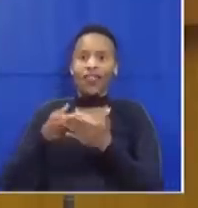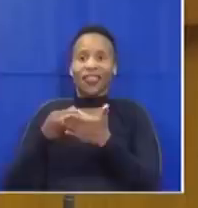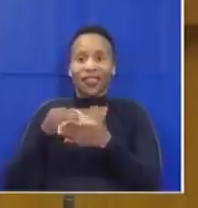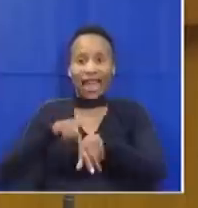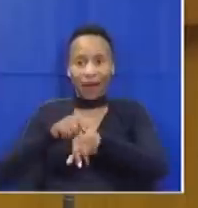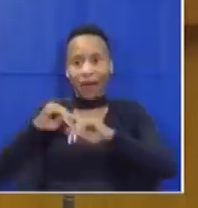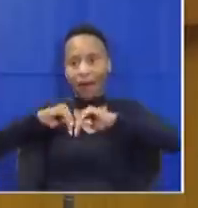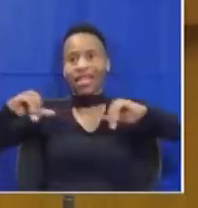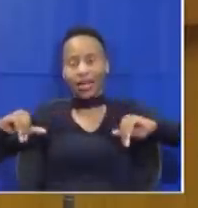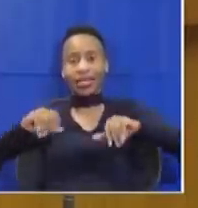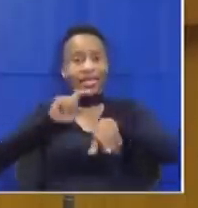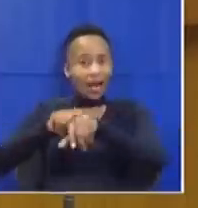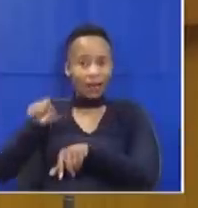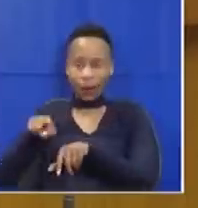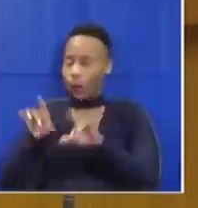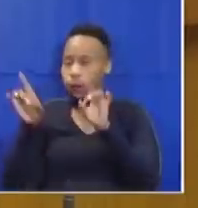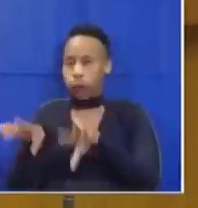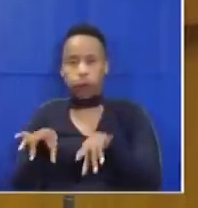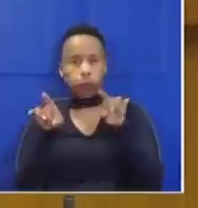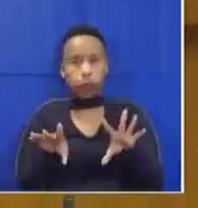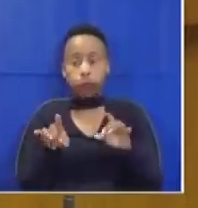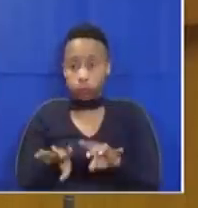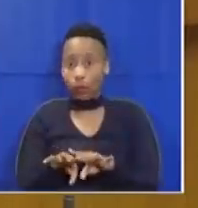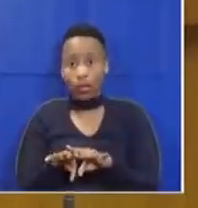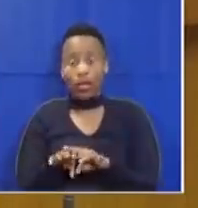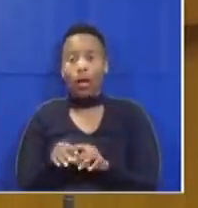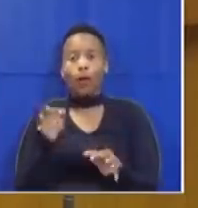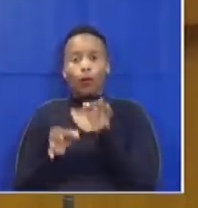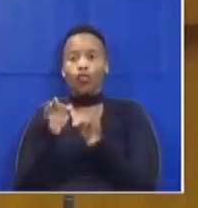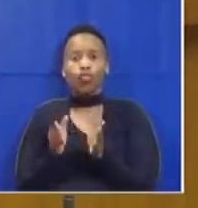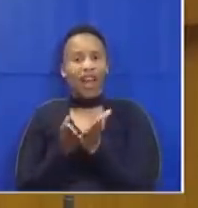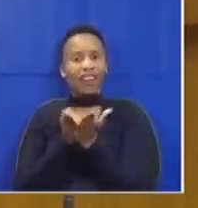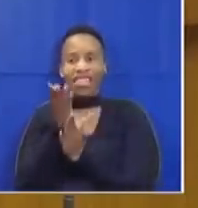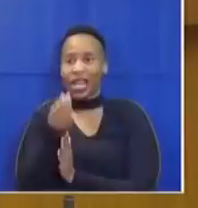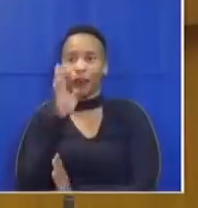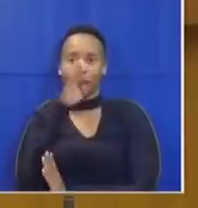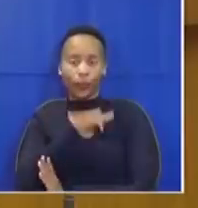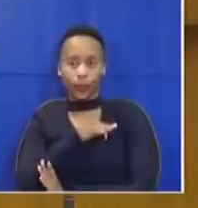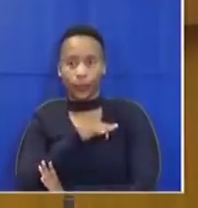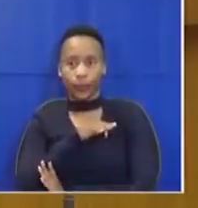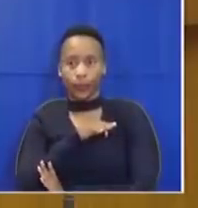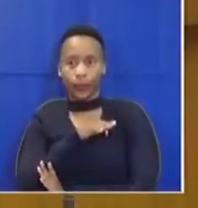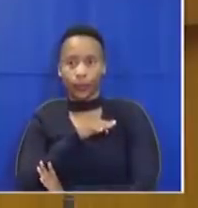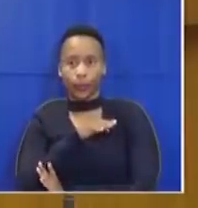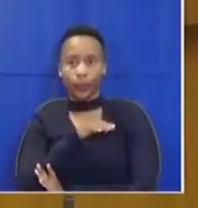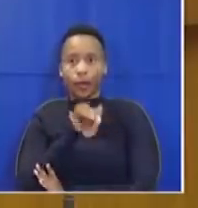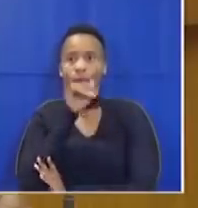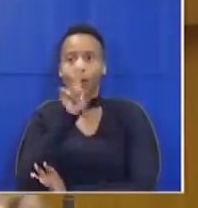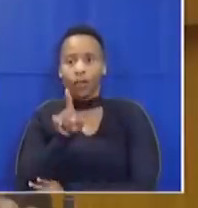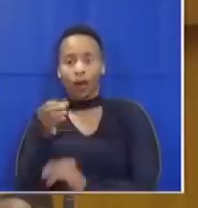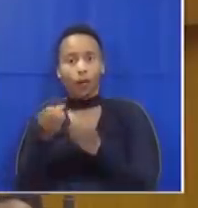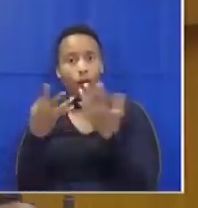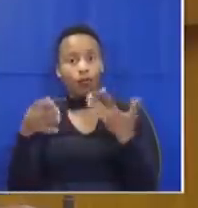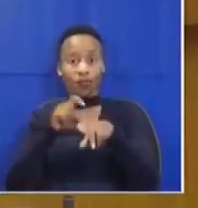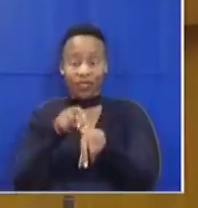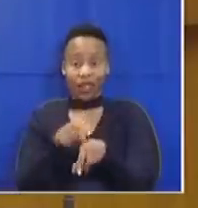apartheid, we had no political rights. We had no political rights. And therefore, it often did